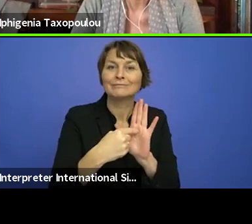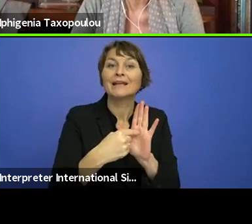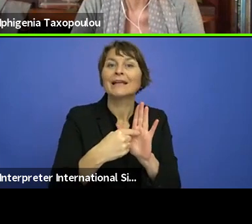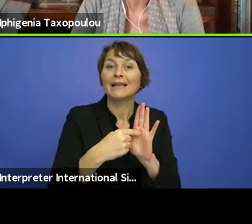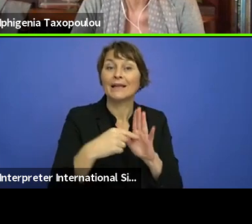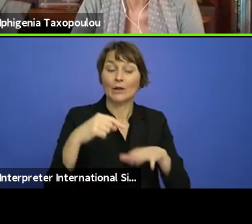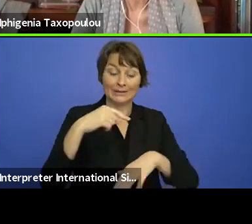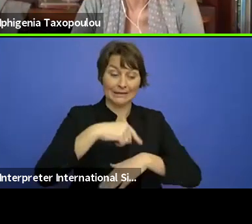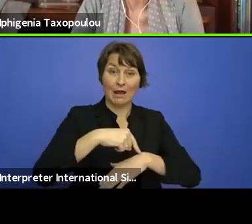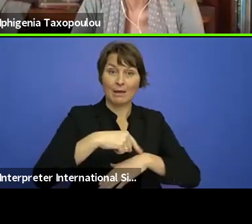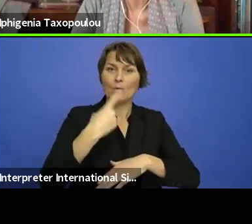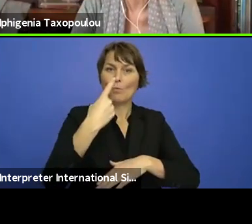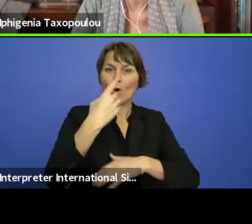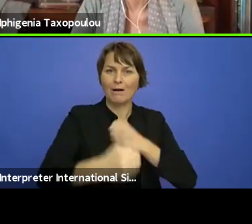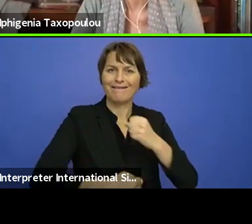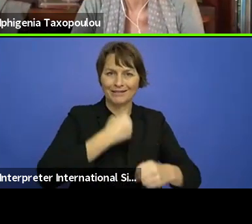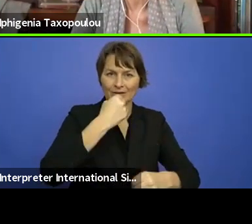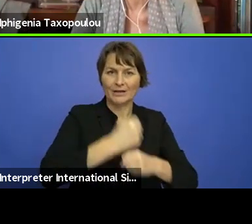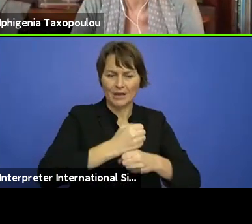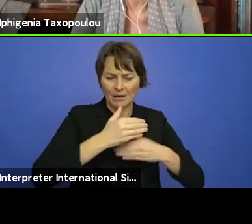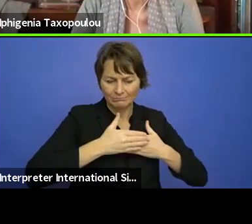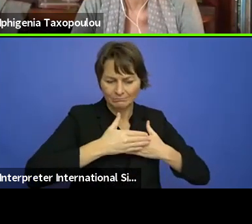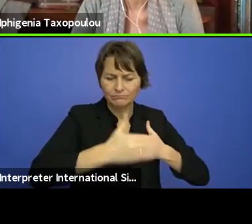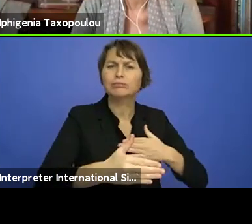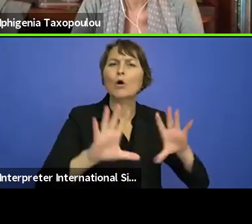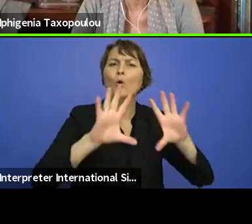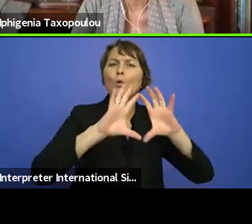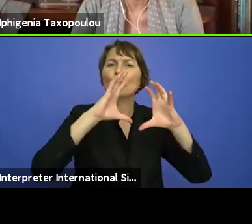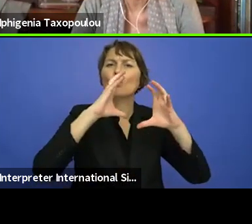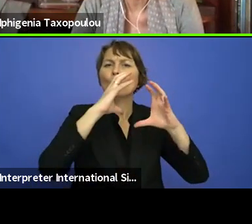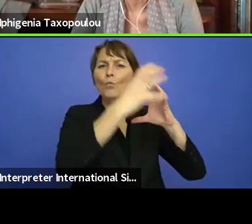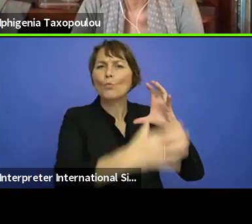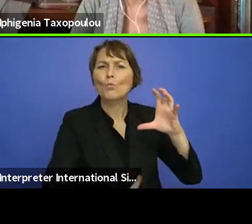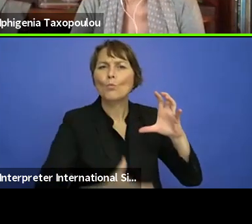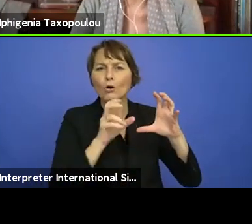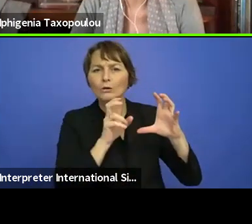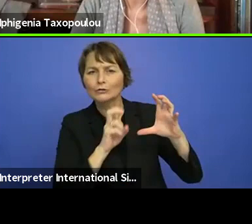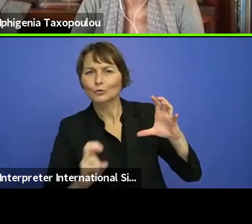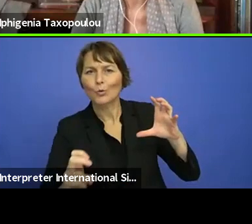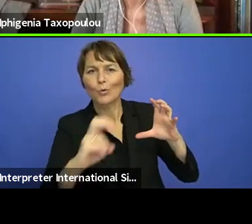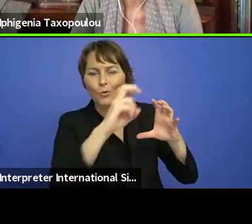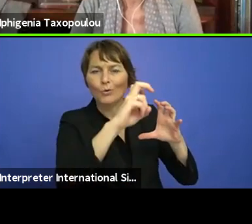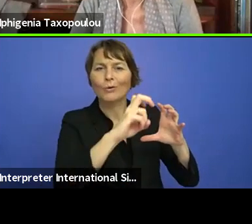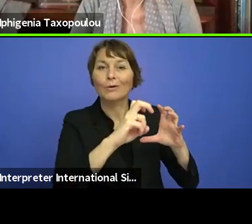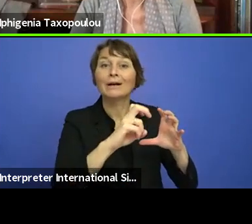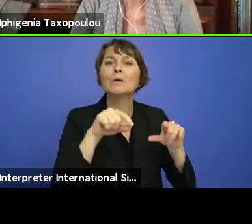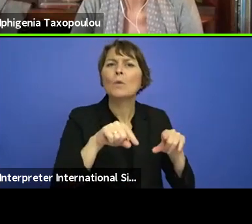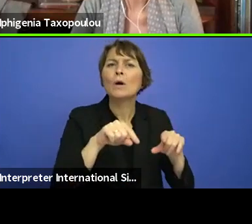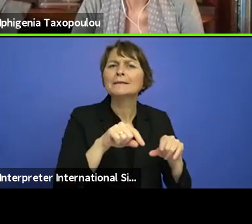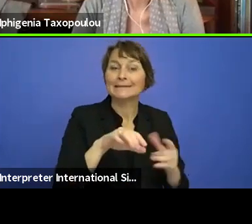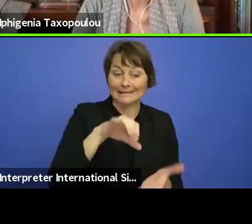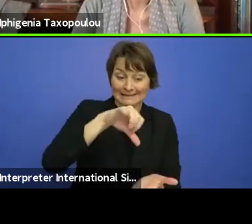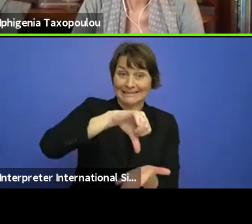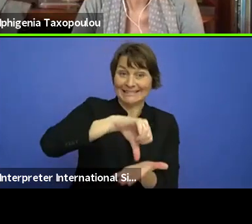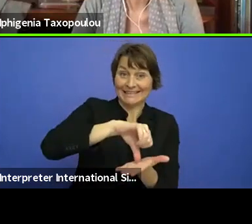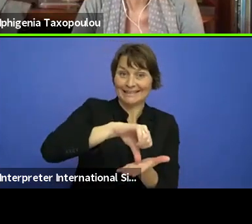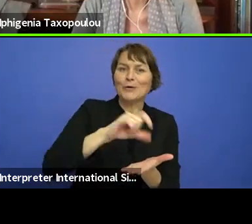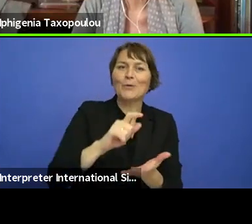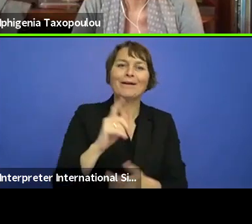long world tour of his city, Antwerp. Carousel is a